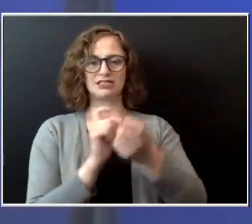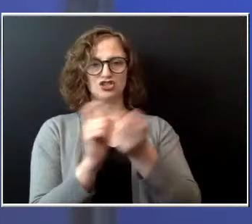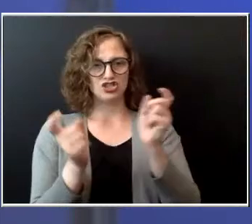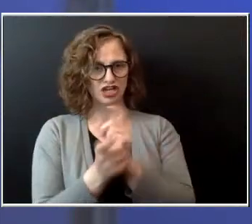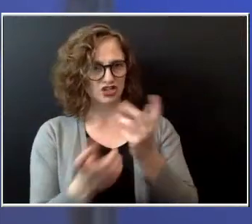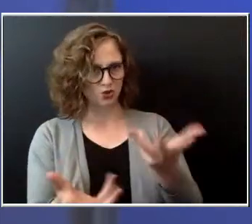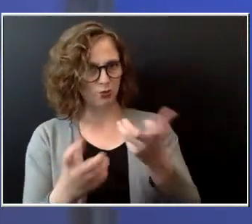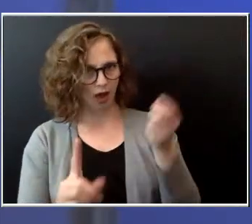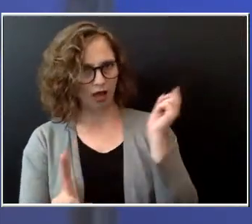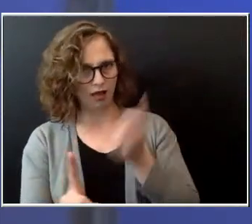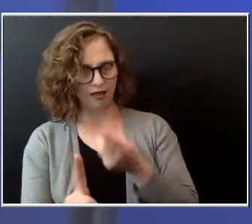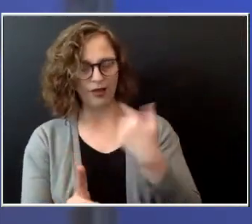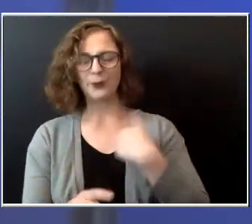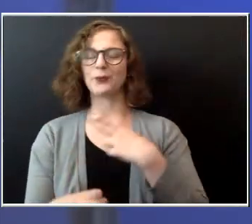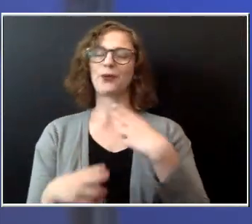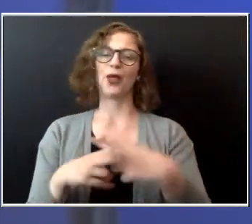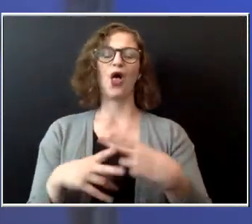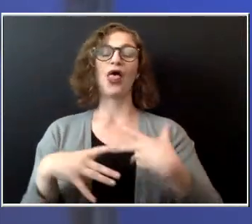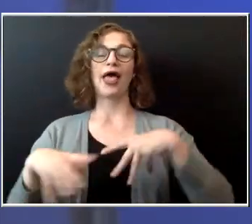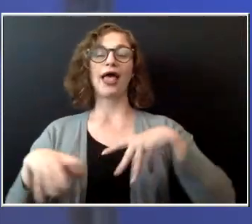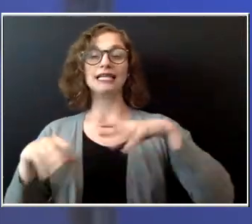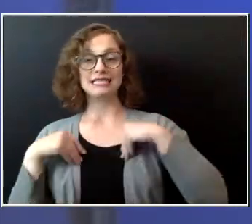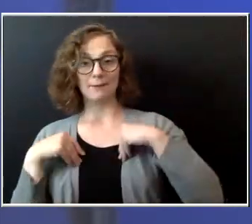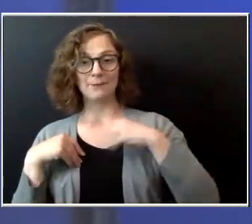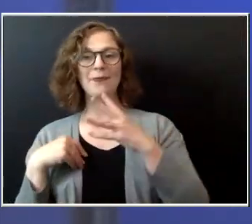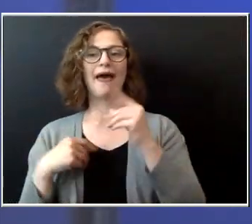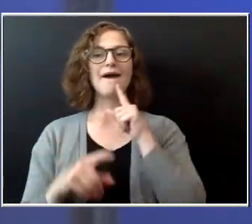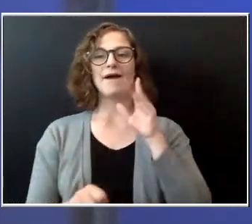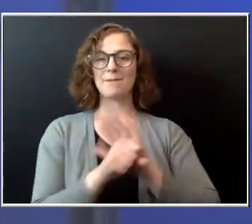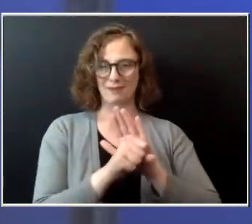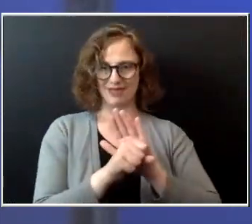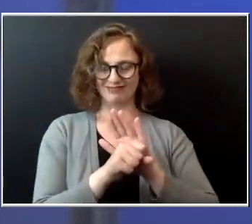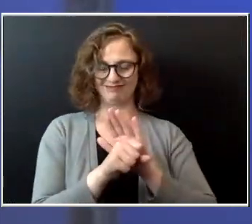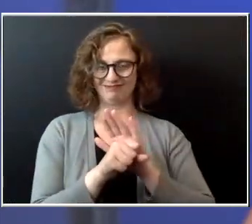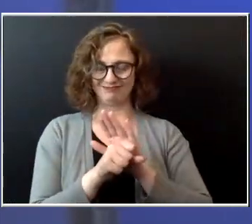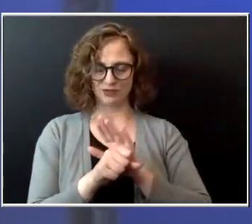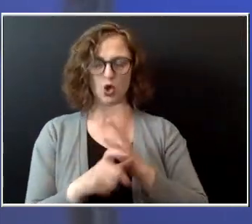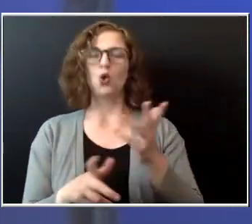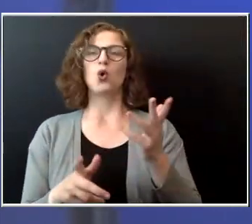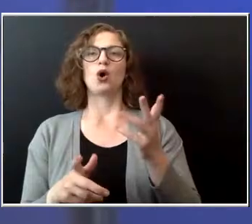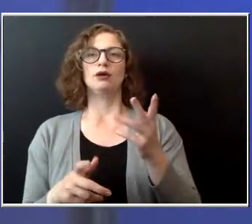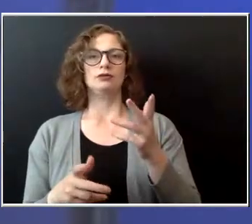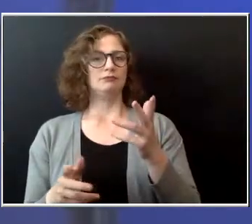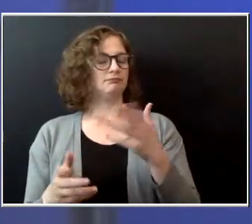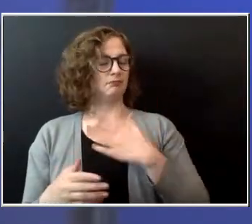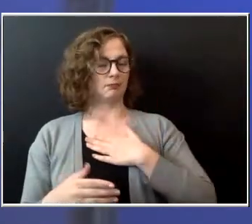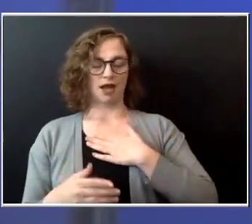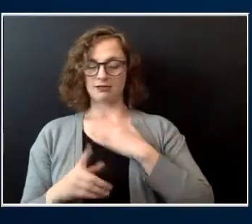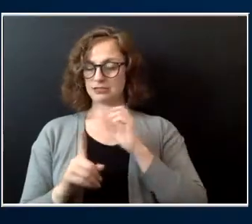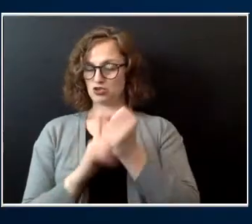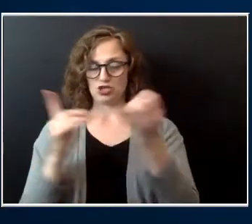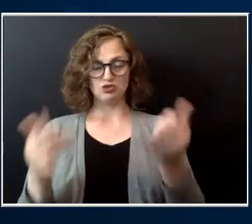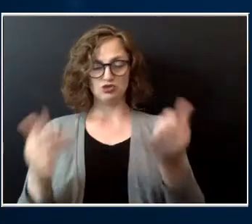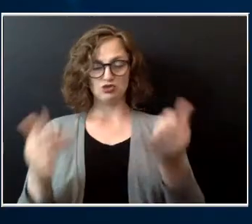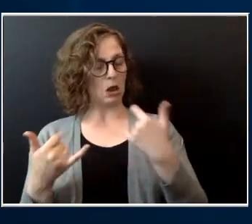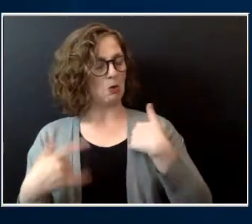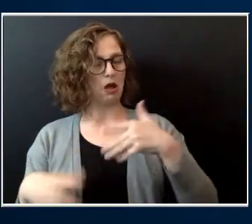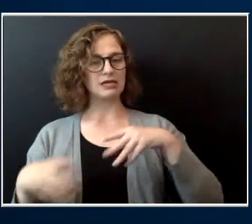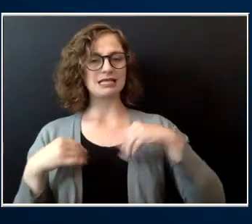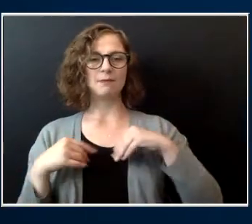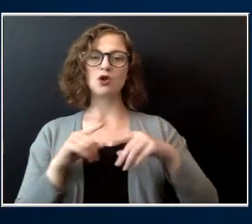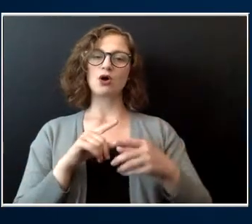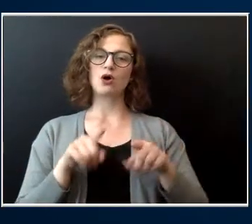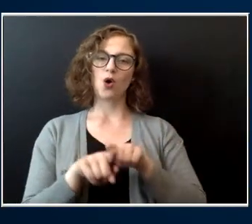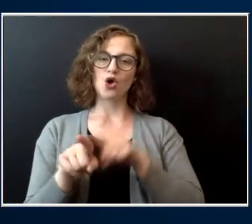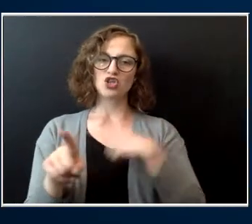both at the same time. You accept where you are, and you commit to those, goals and small changes that you want to start. Okay, Dr. Beffert, I